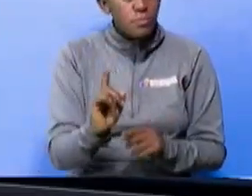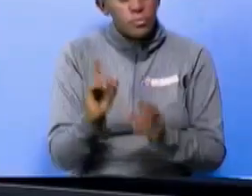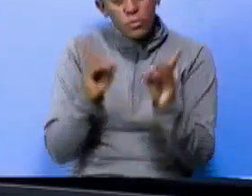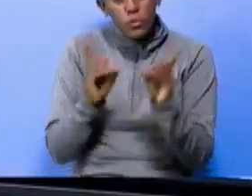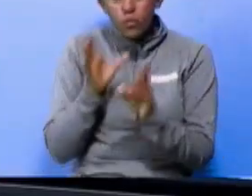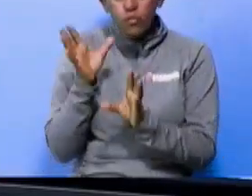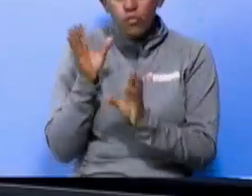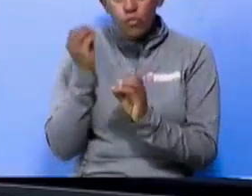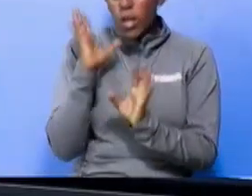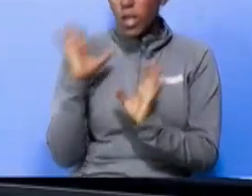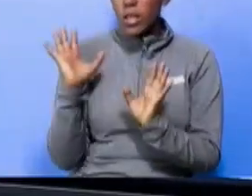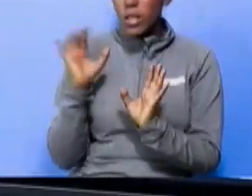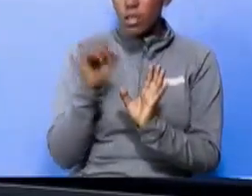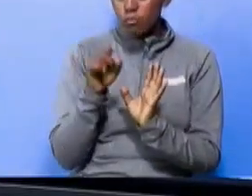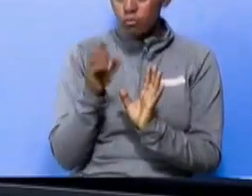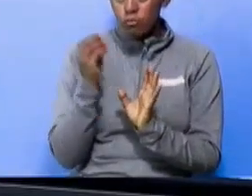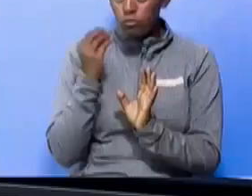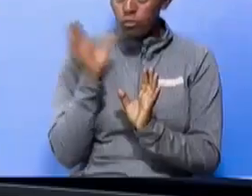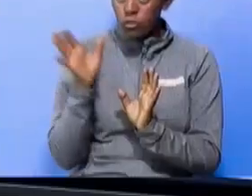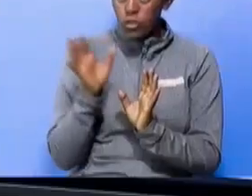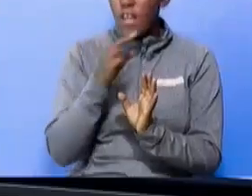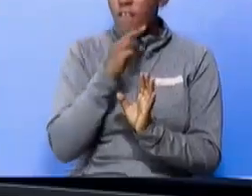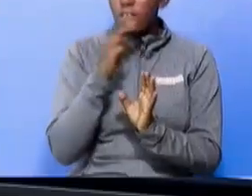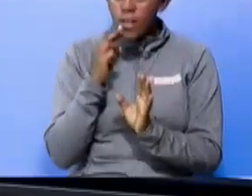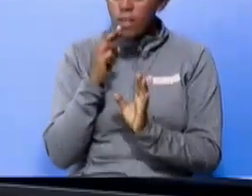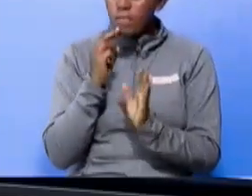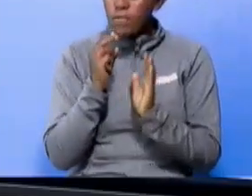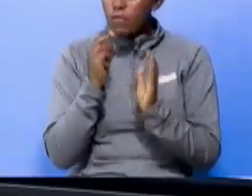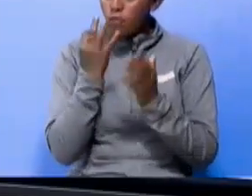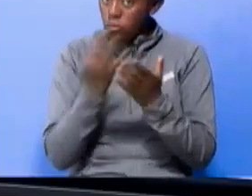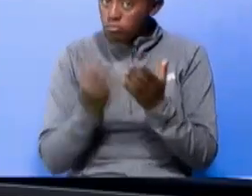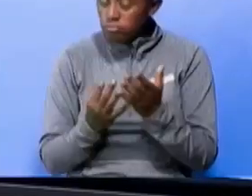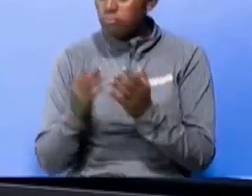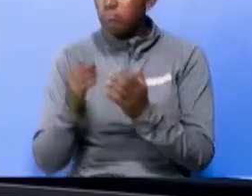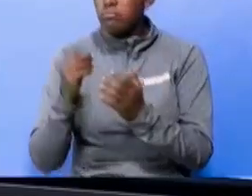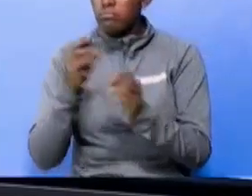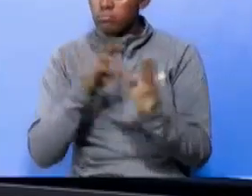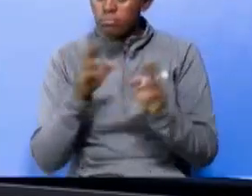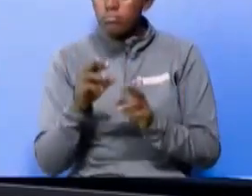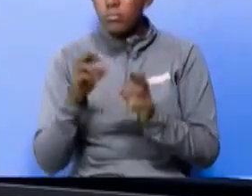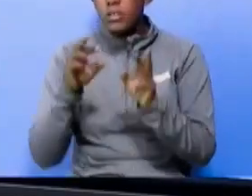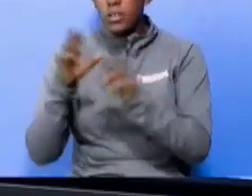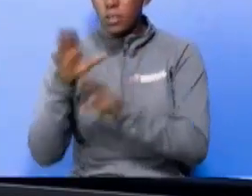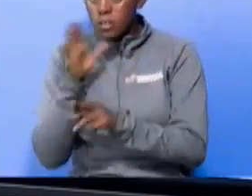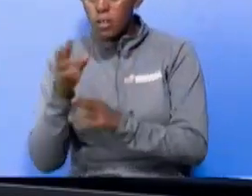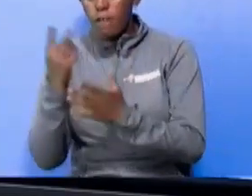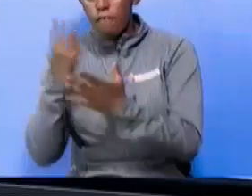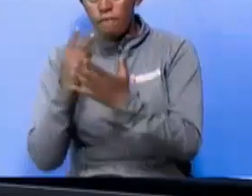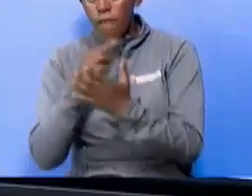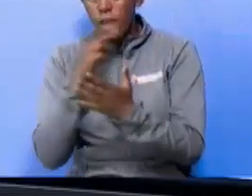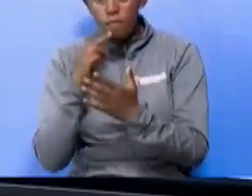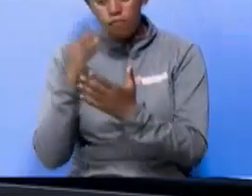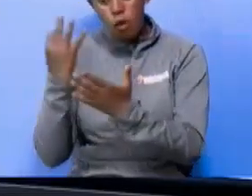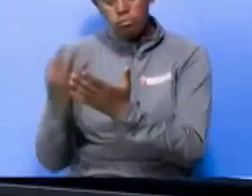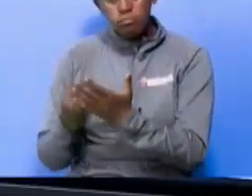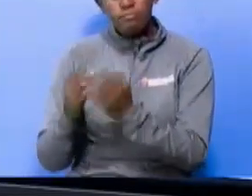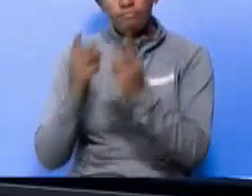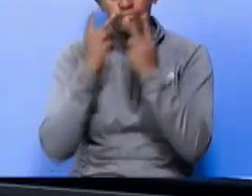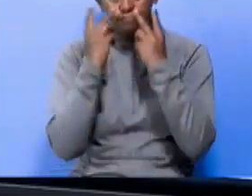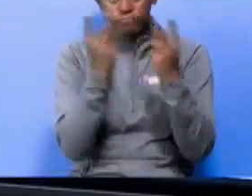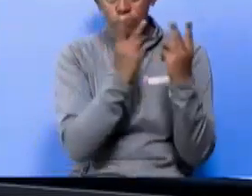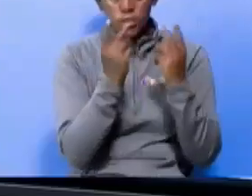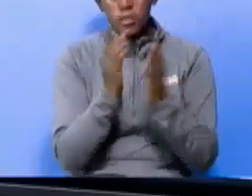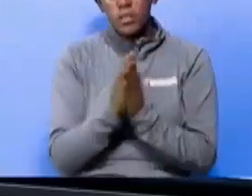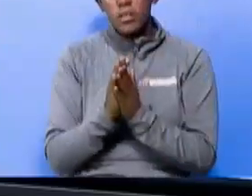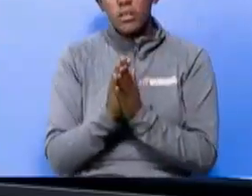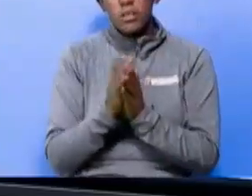forget that these V2 forms. So regular and irregular forms are just common in